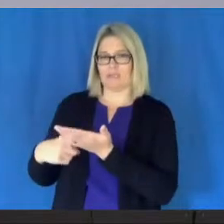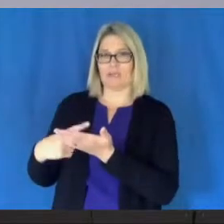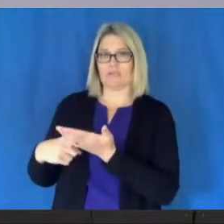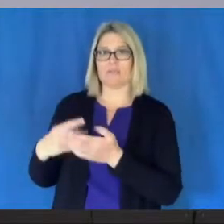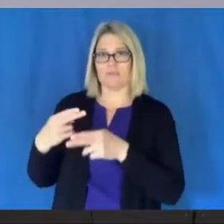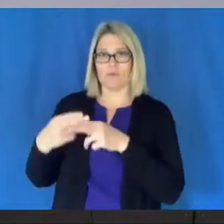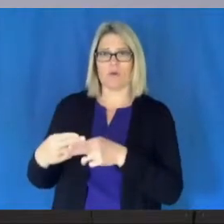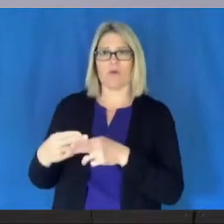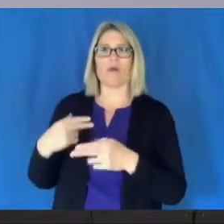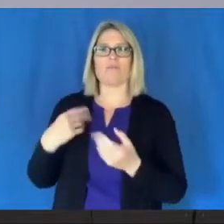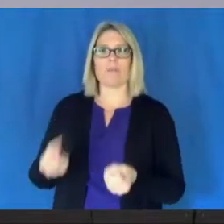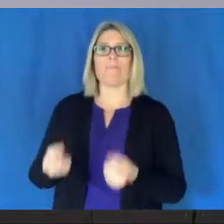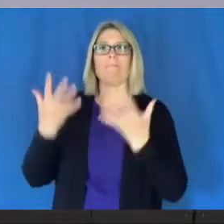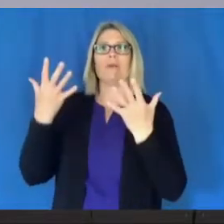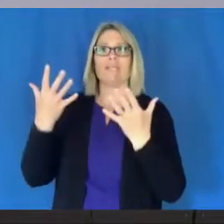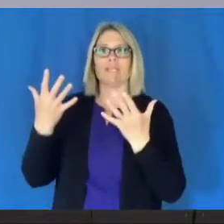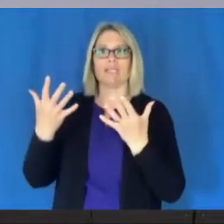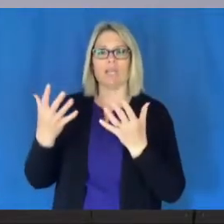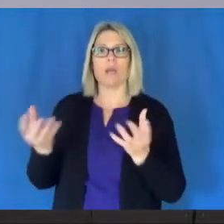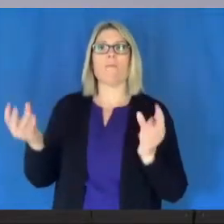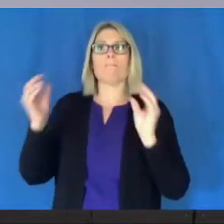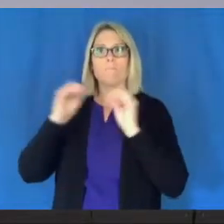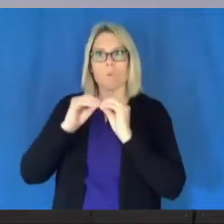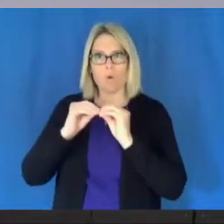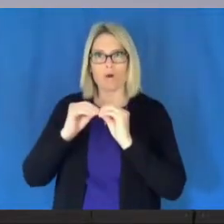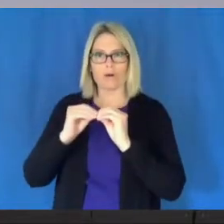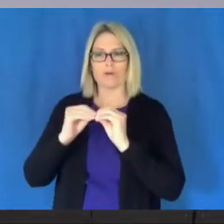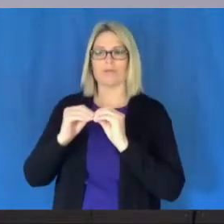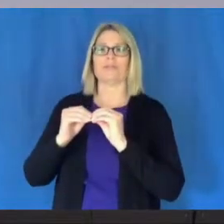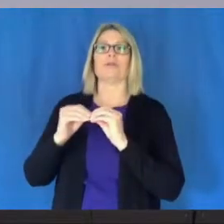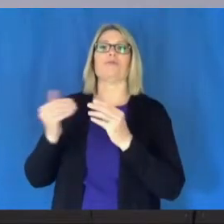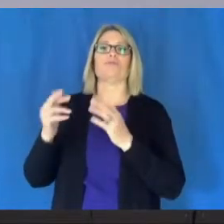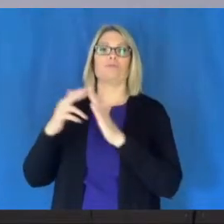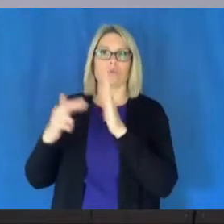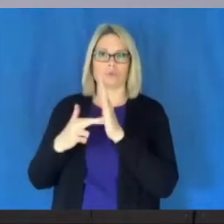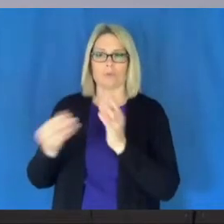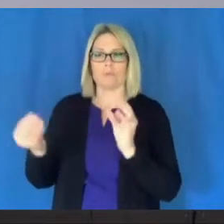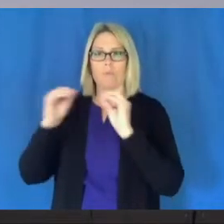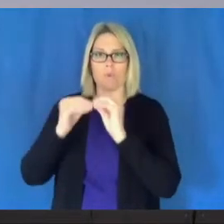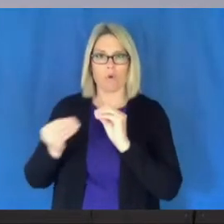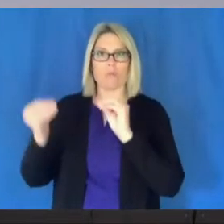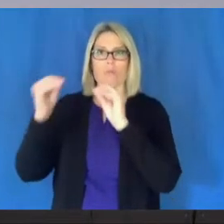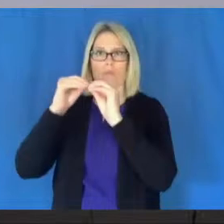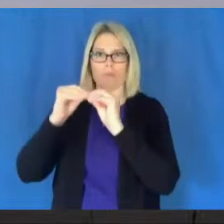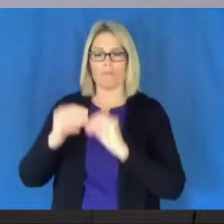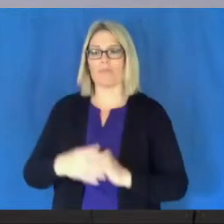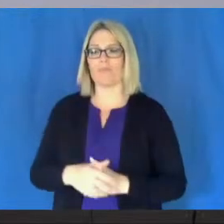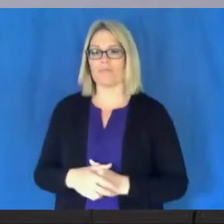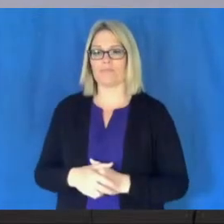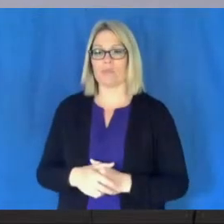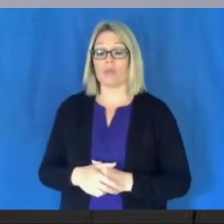been a lot of enhancements, I think, lately. But so one of the things that we've been talking about is the